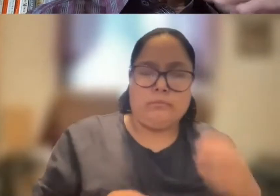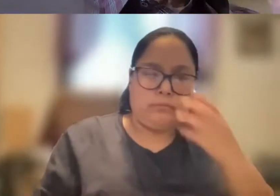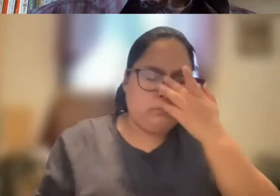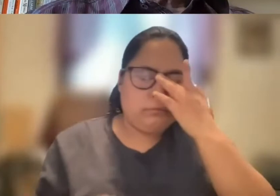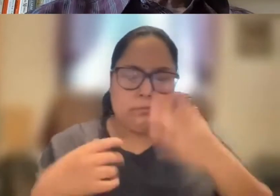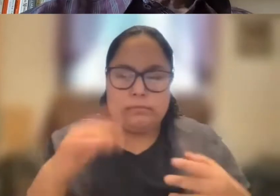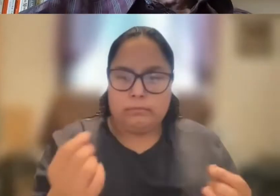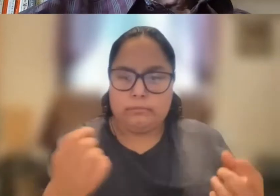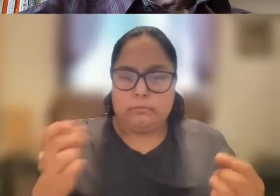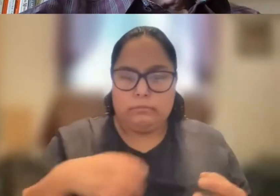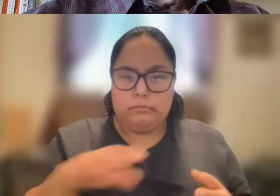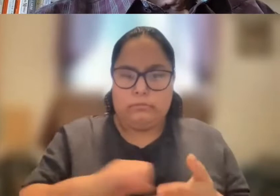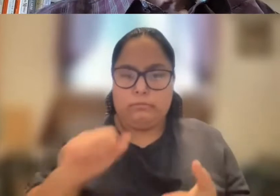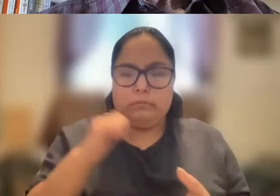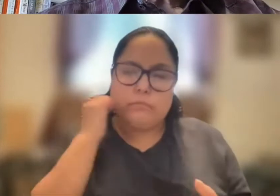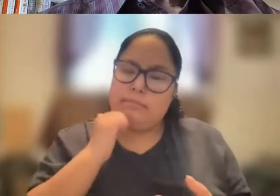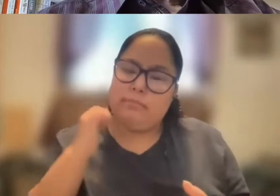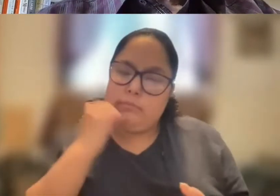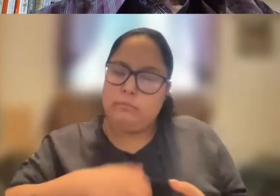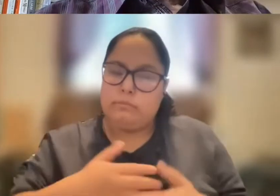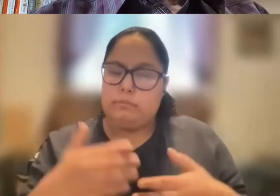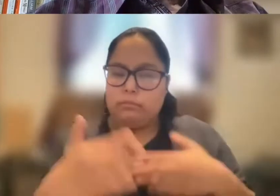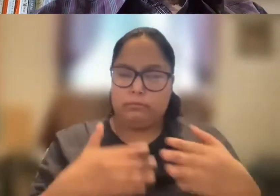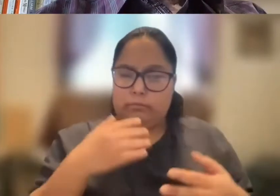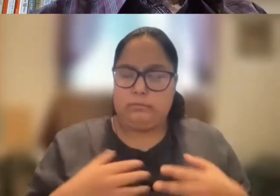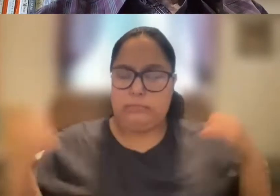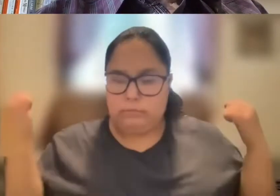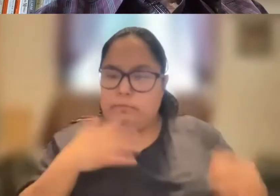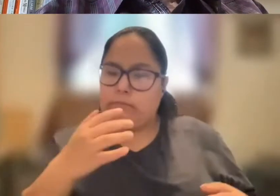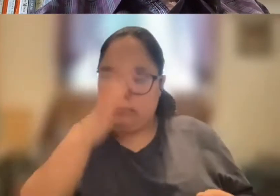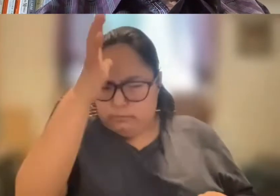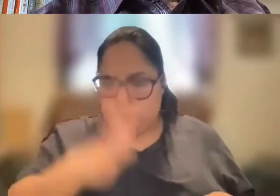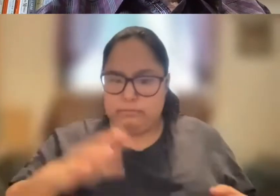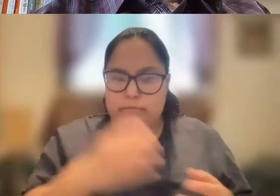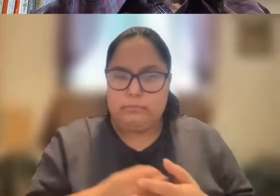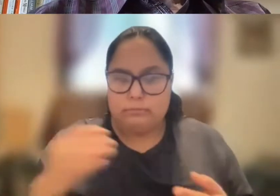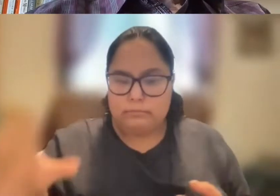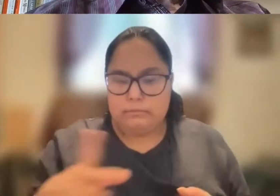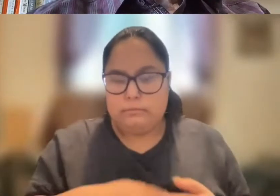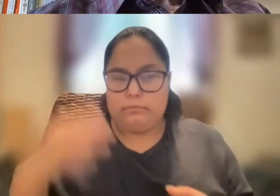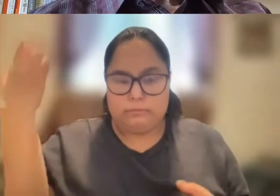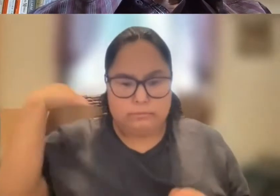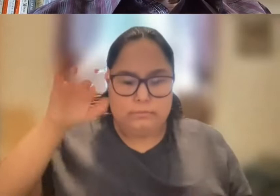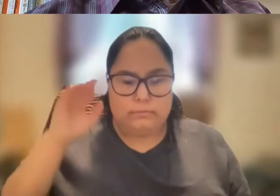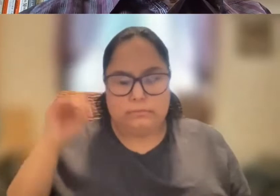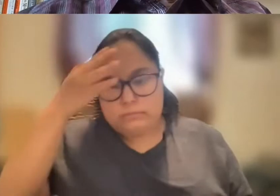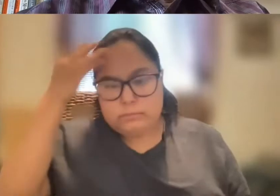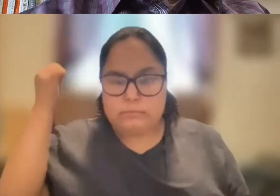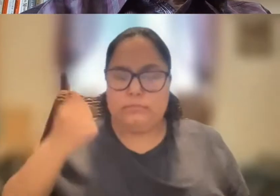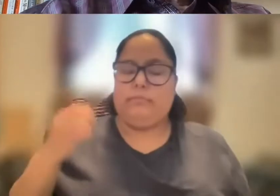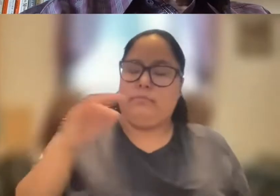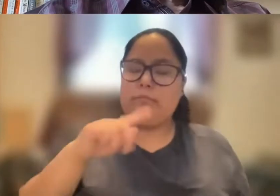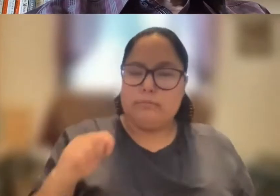So I do what every good, tough, macho man does. You put it in a pressure cooker and you let it sit on the back burner and forget about it.